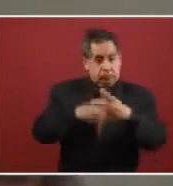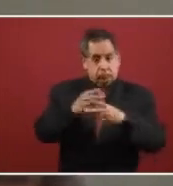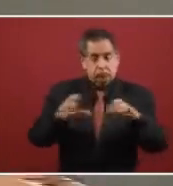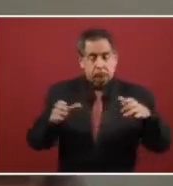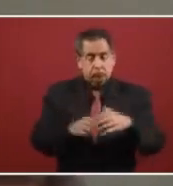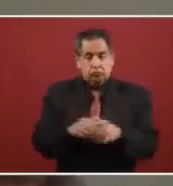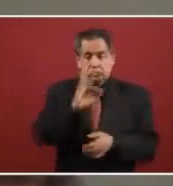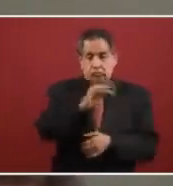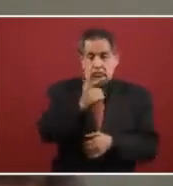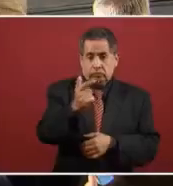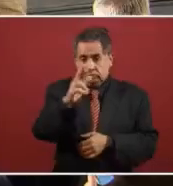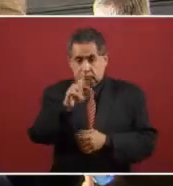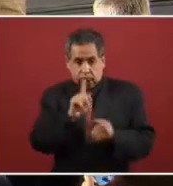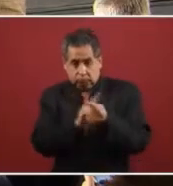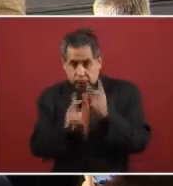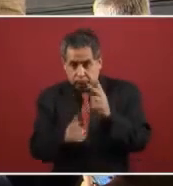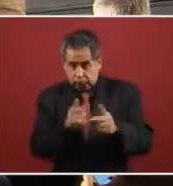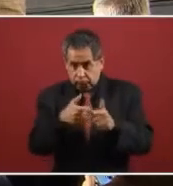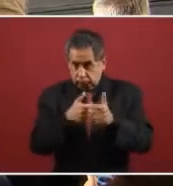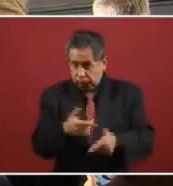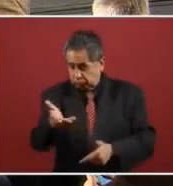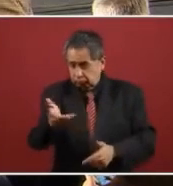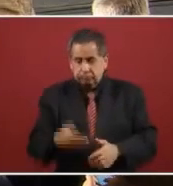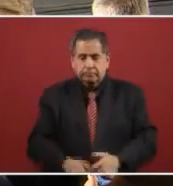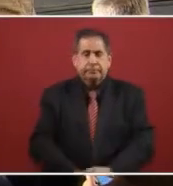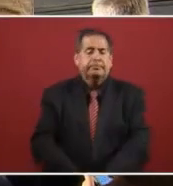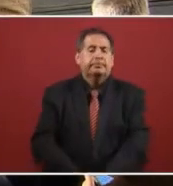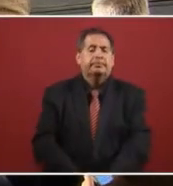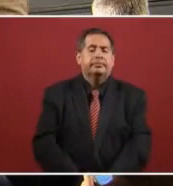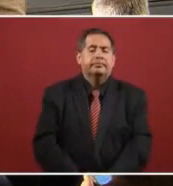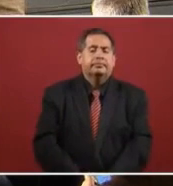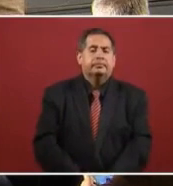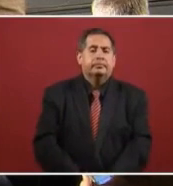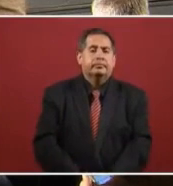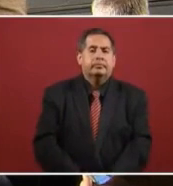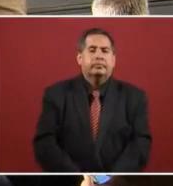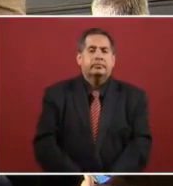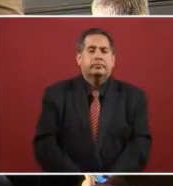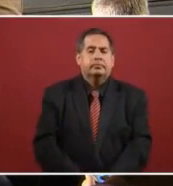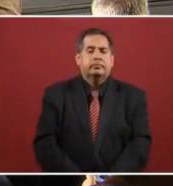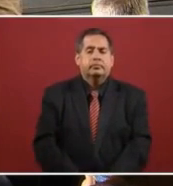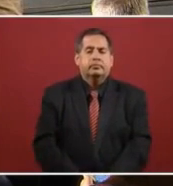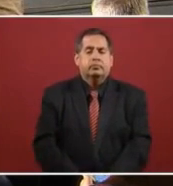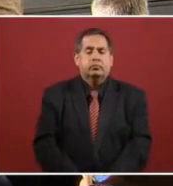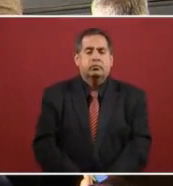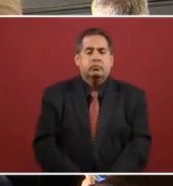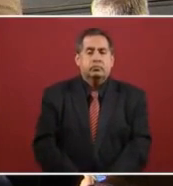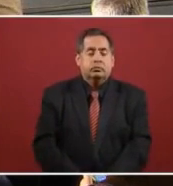its contents, and was it given to the district attorney?